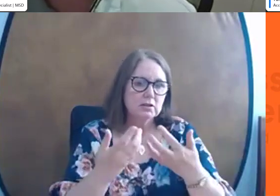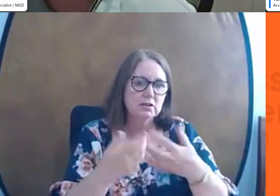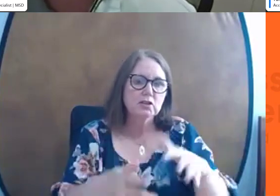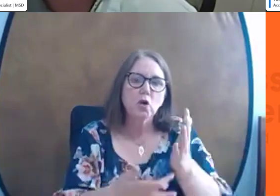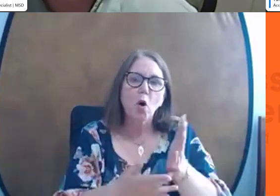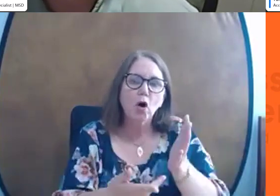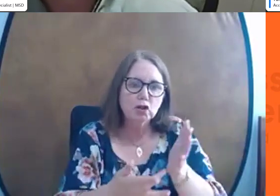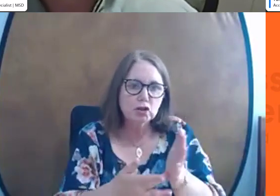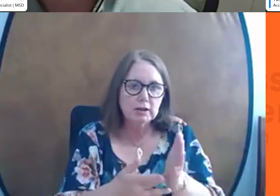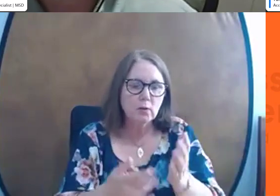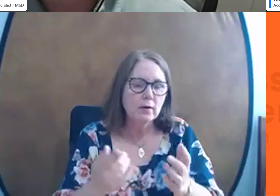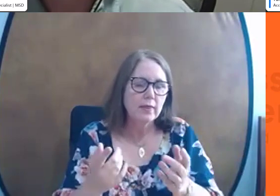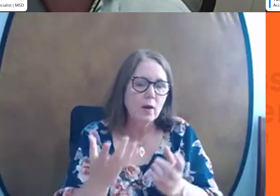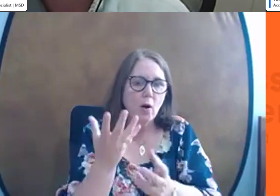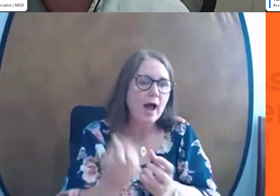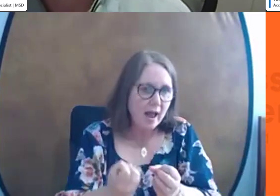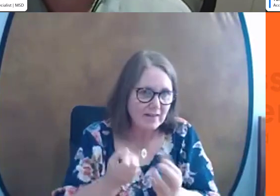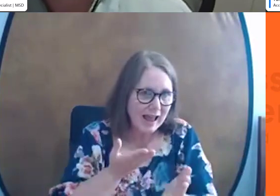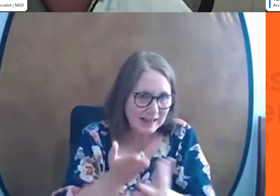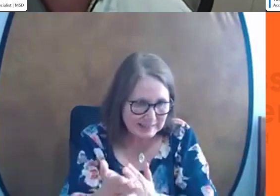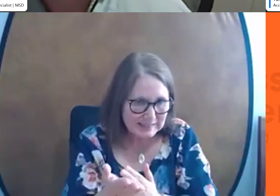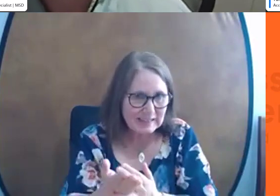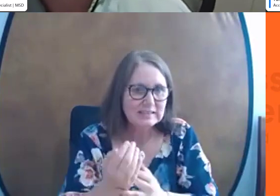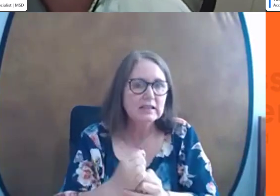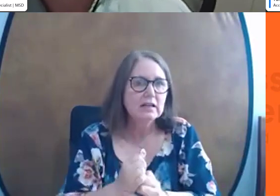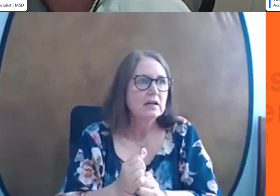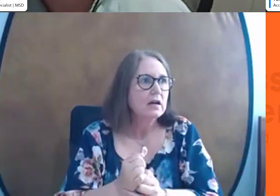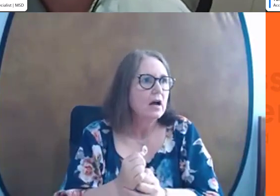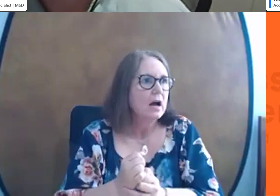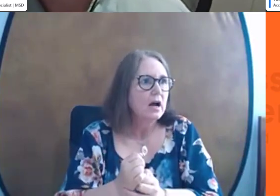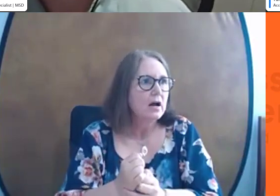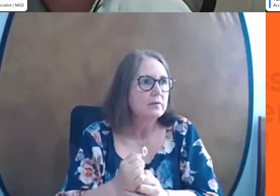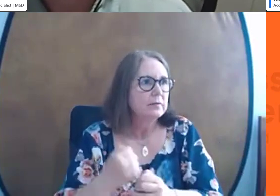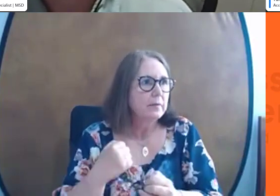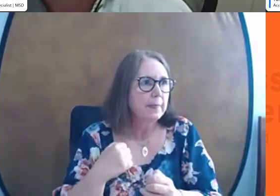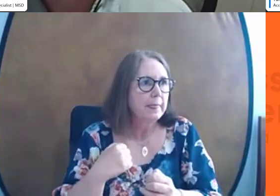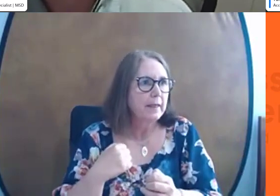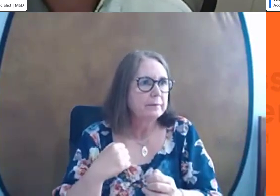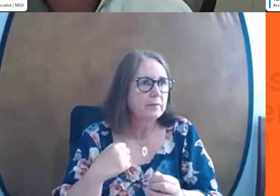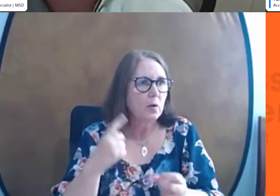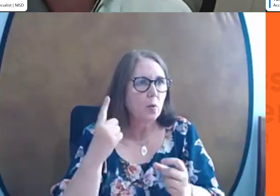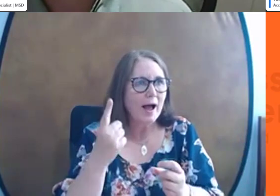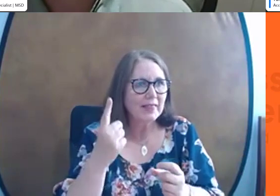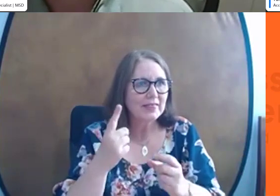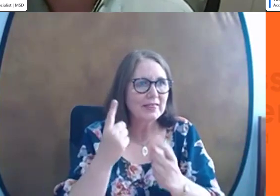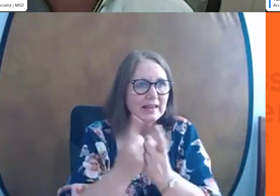There's a variety of technology, as mentioned before, that's available that provides access.